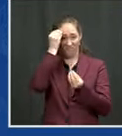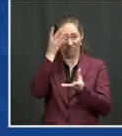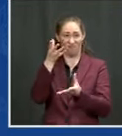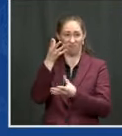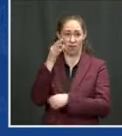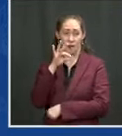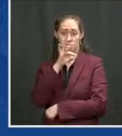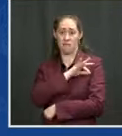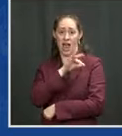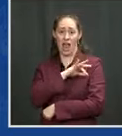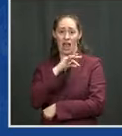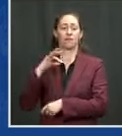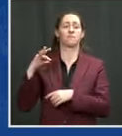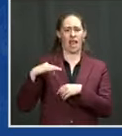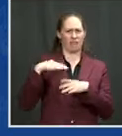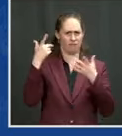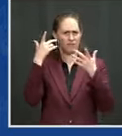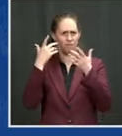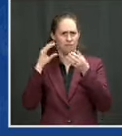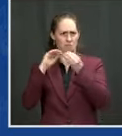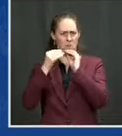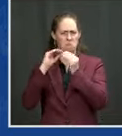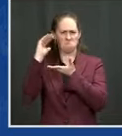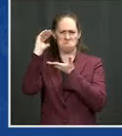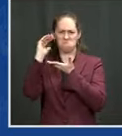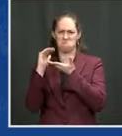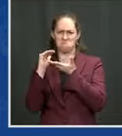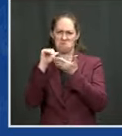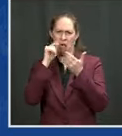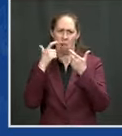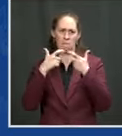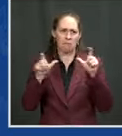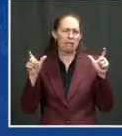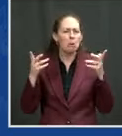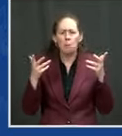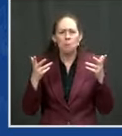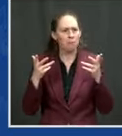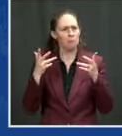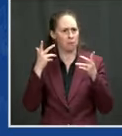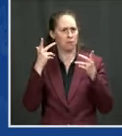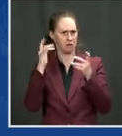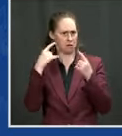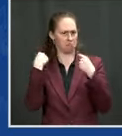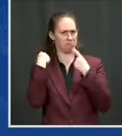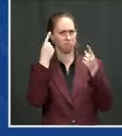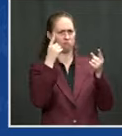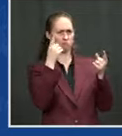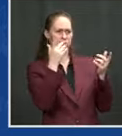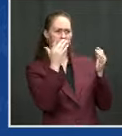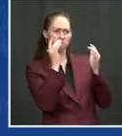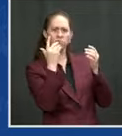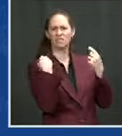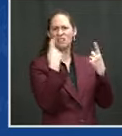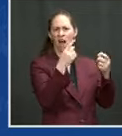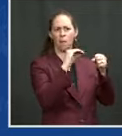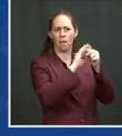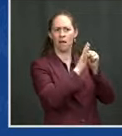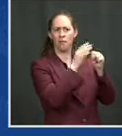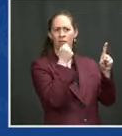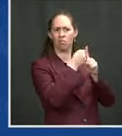hospitalizations, and deaths in the country since the onset of the pandemic. But the people of our state believe in the